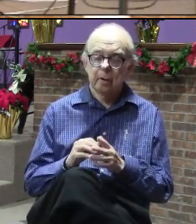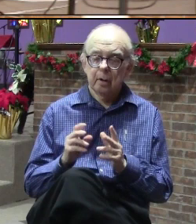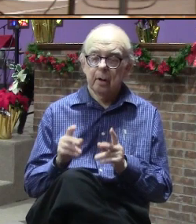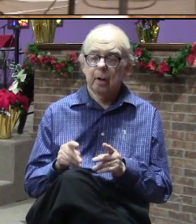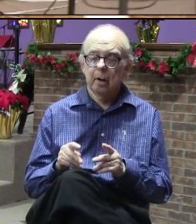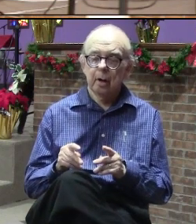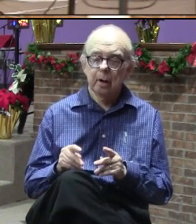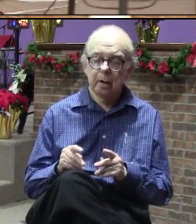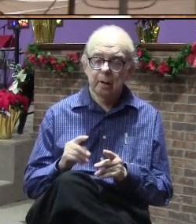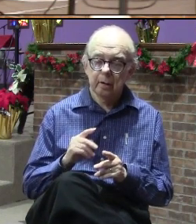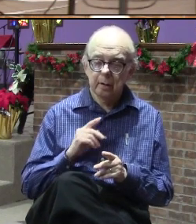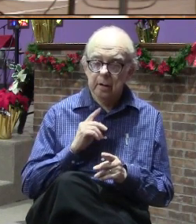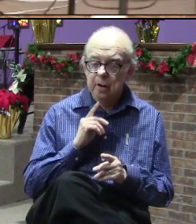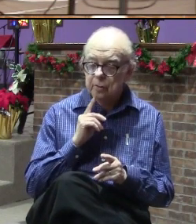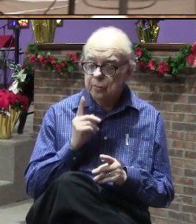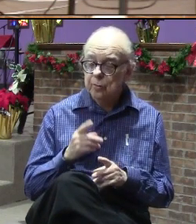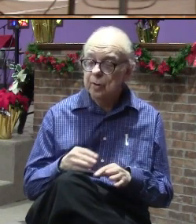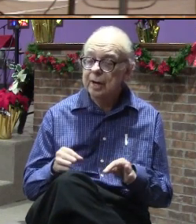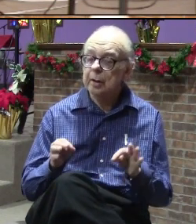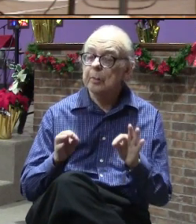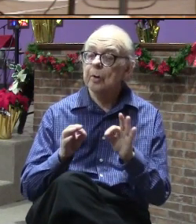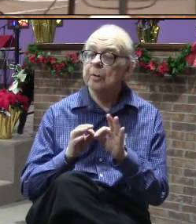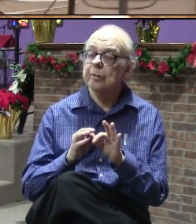this person was very important